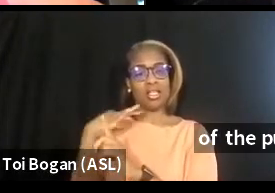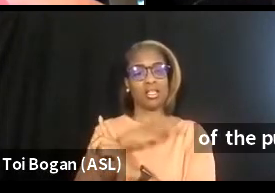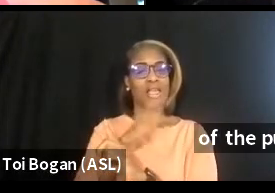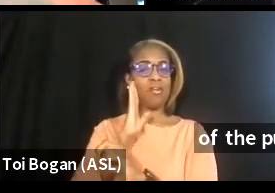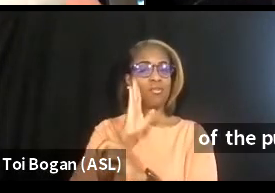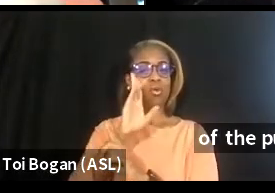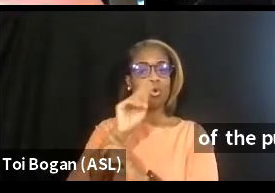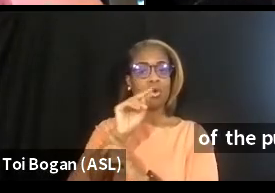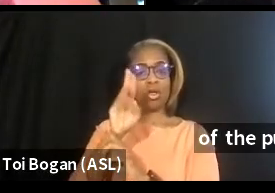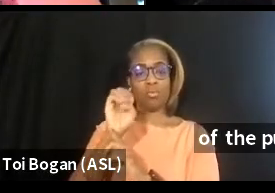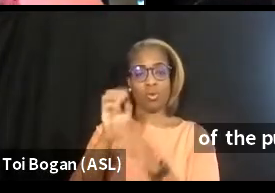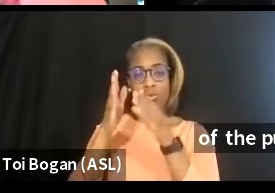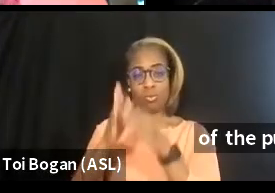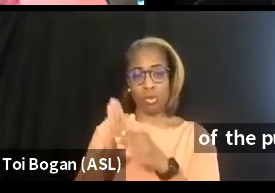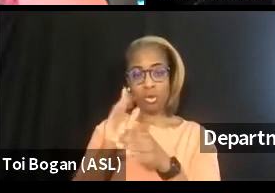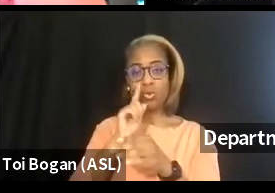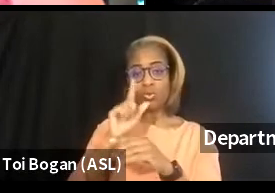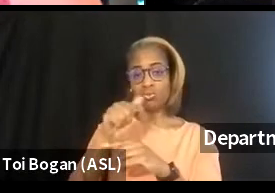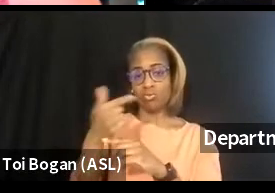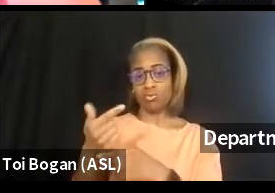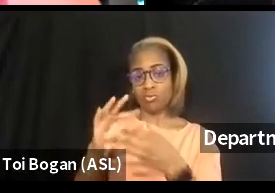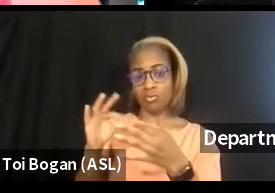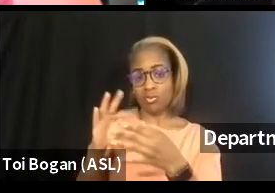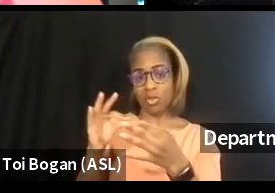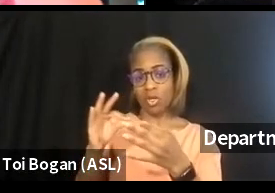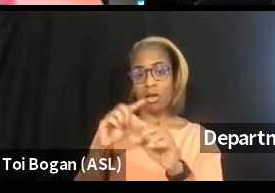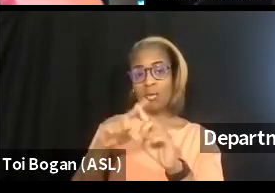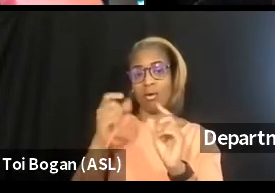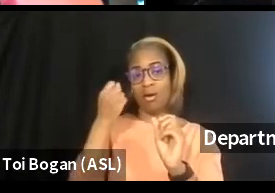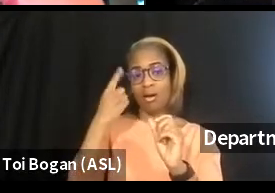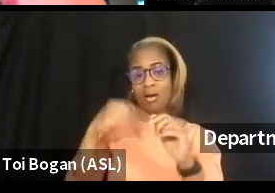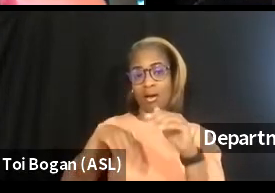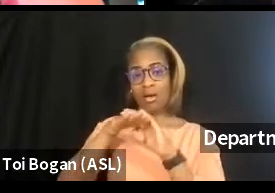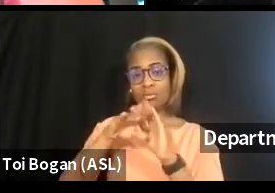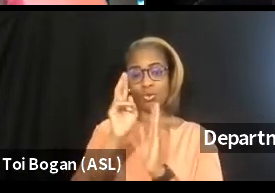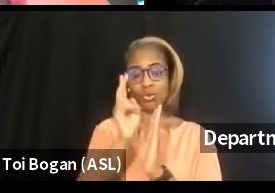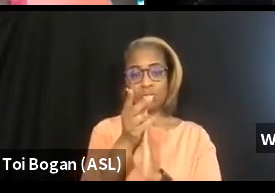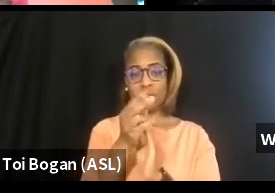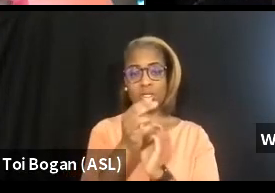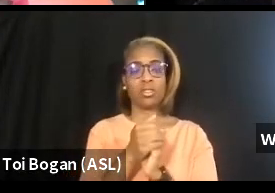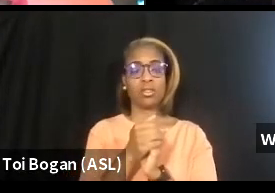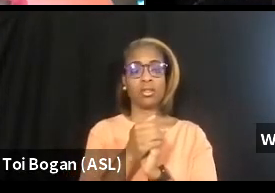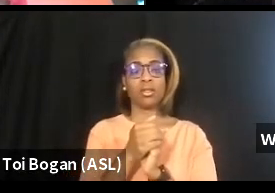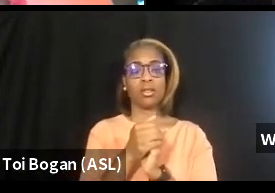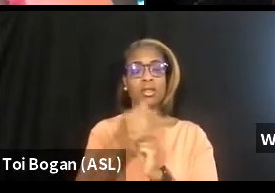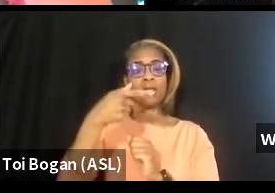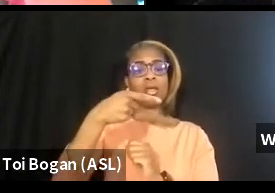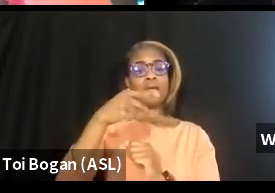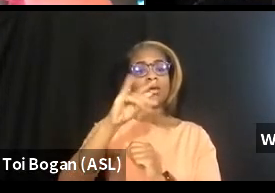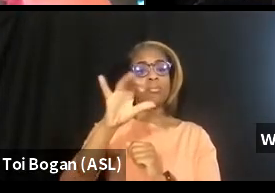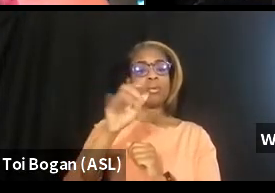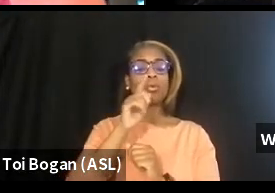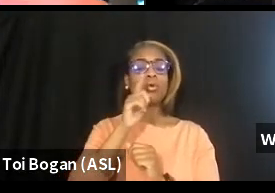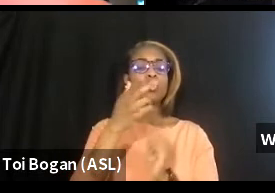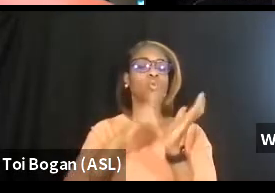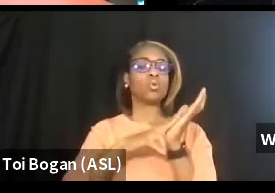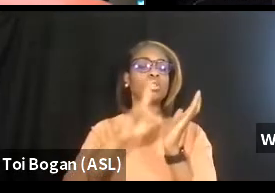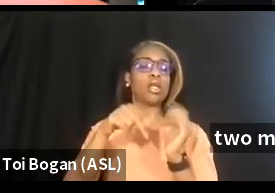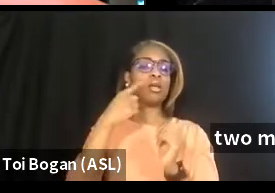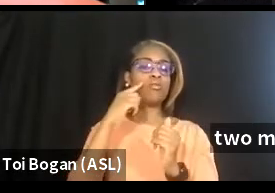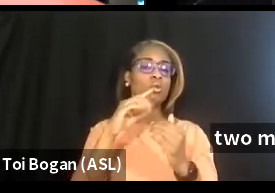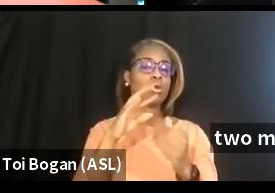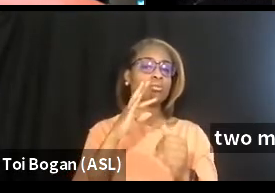will be speaking for a period not to exceed 2 minutes. Members of the public who have signed up to speak will be called on